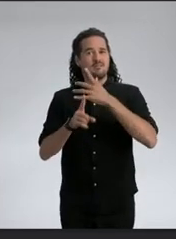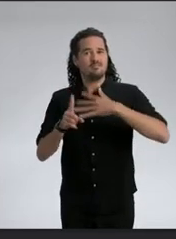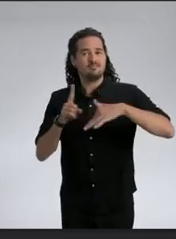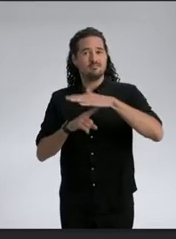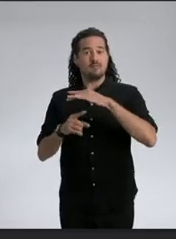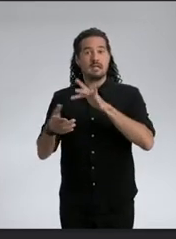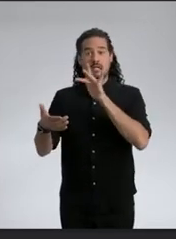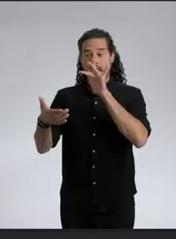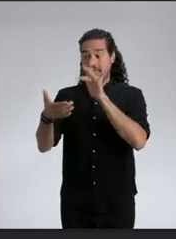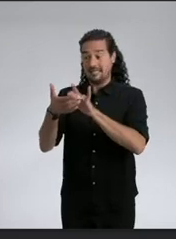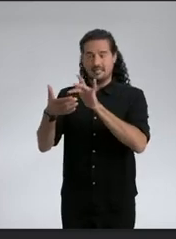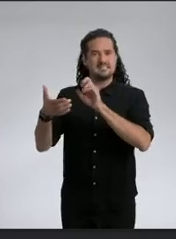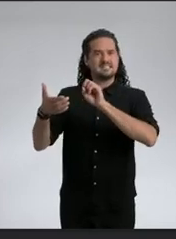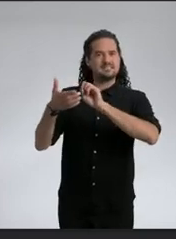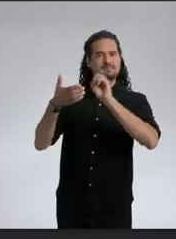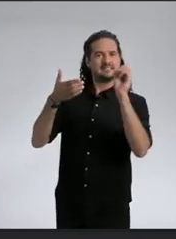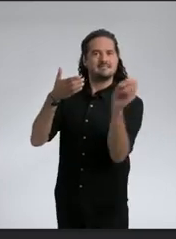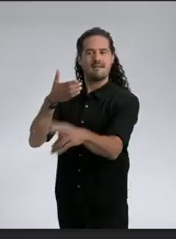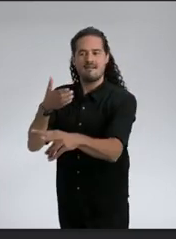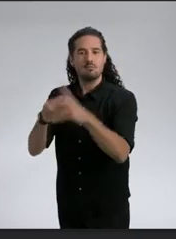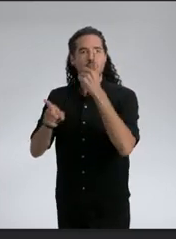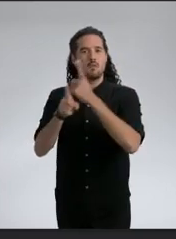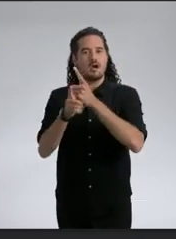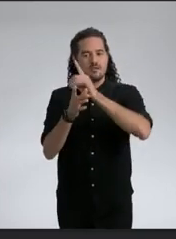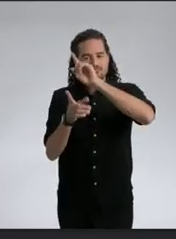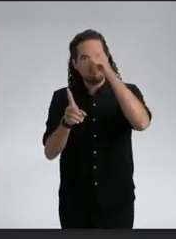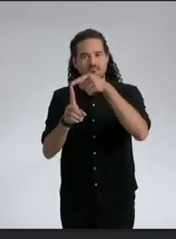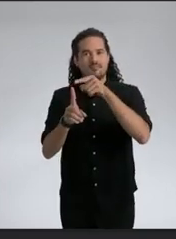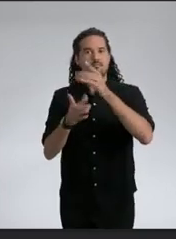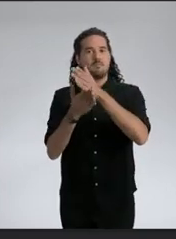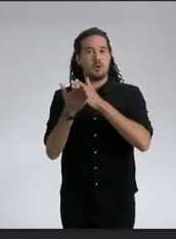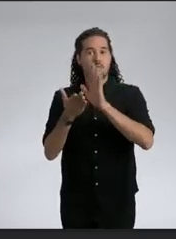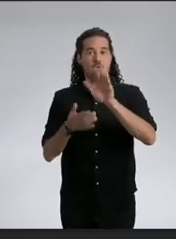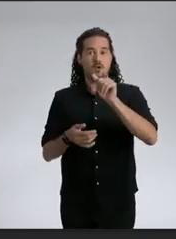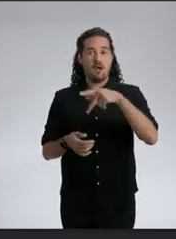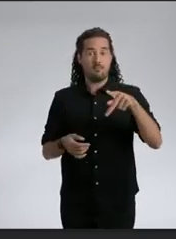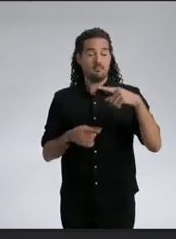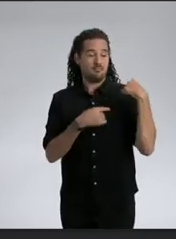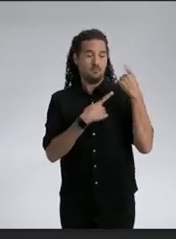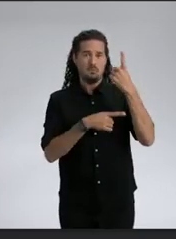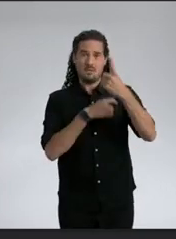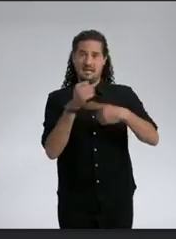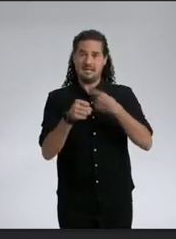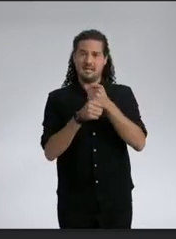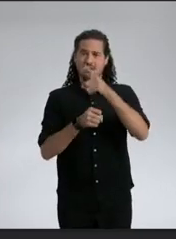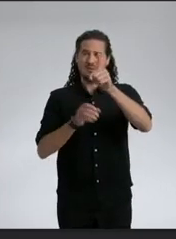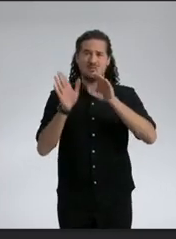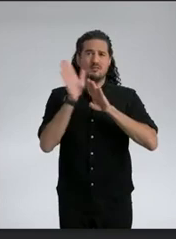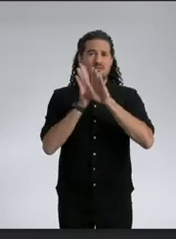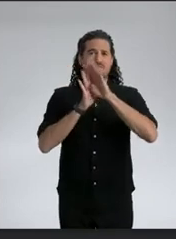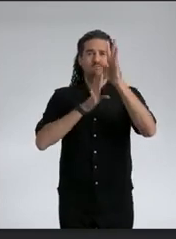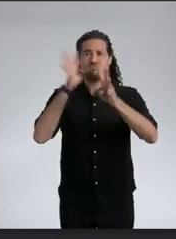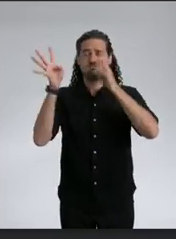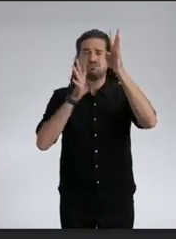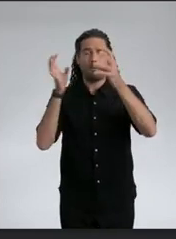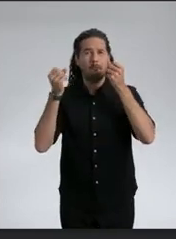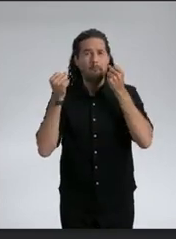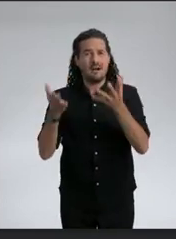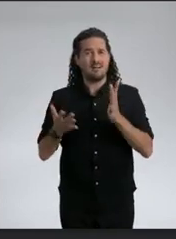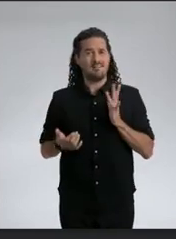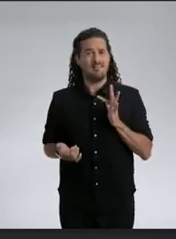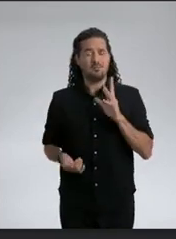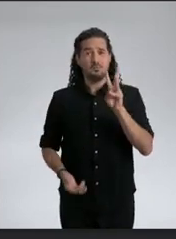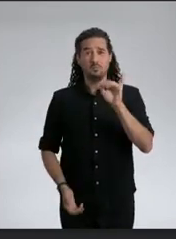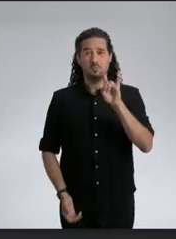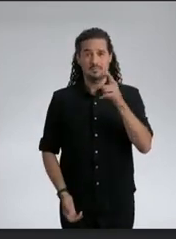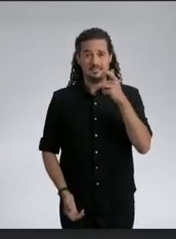link just to the right part of your app. Over the past year, you've created some amazing widget experiences that have